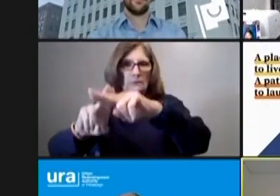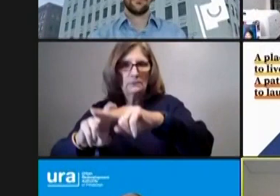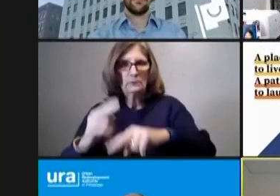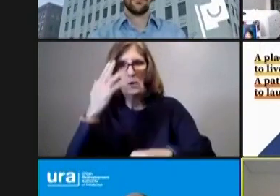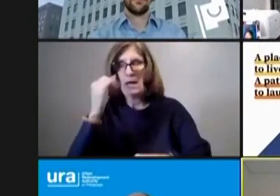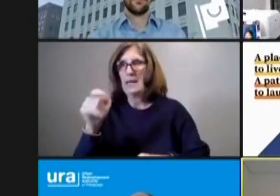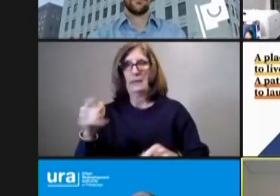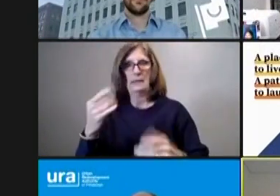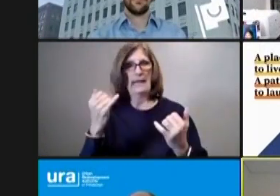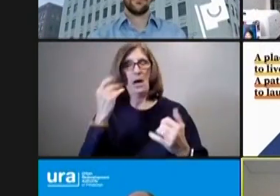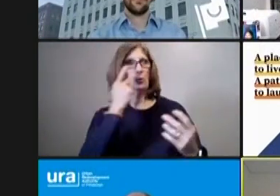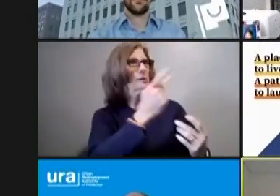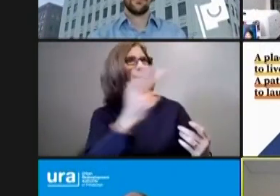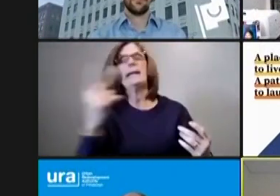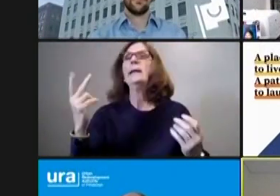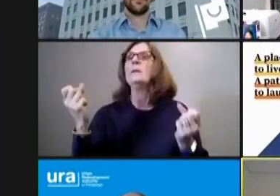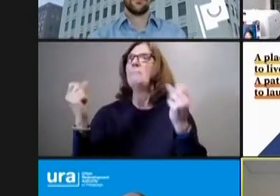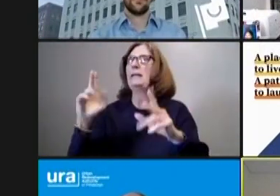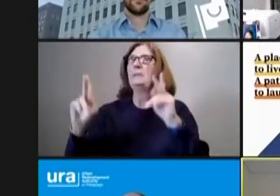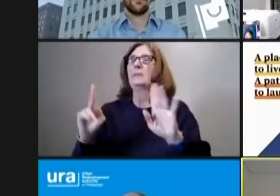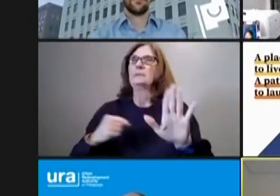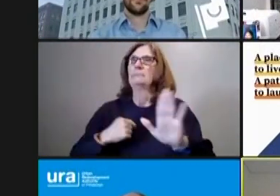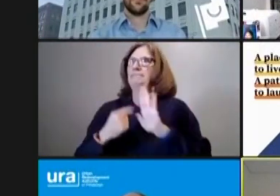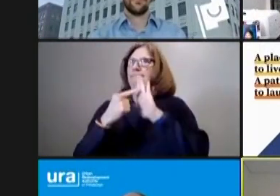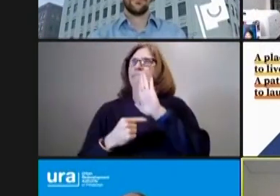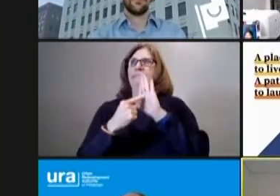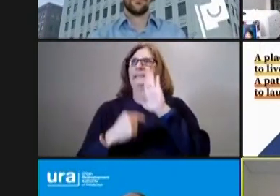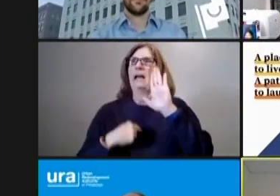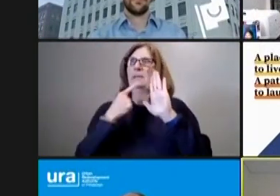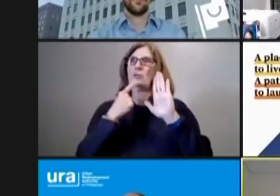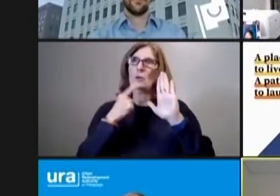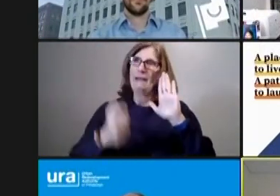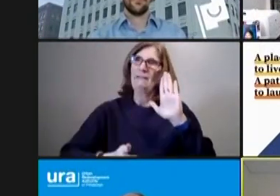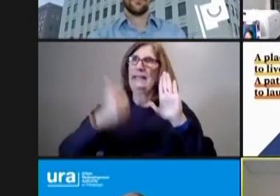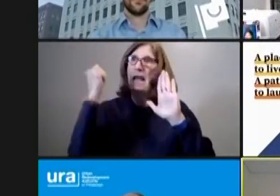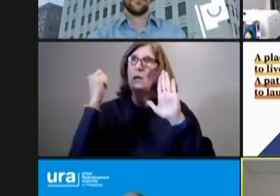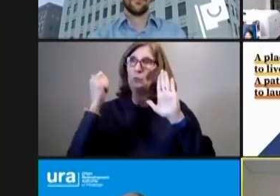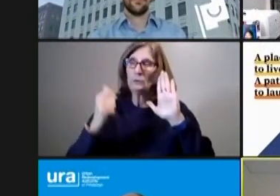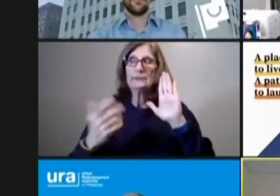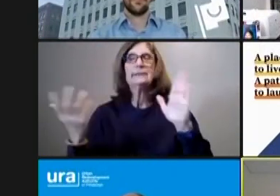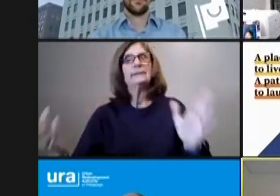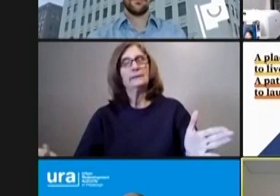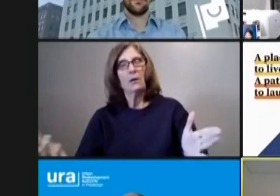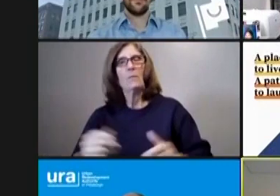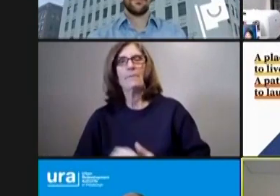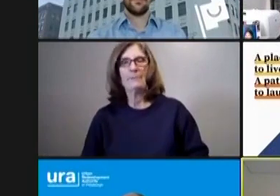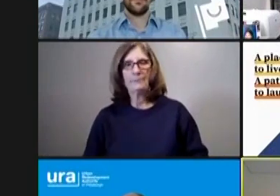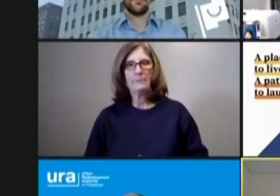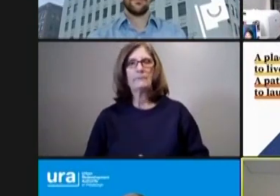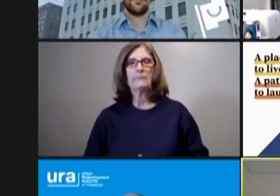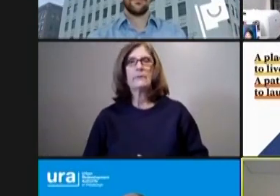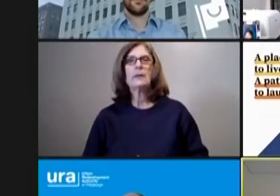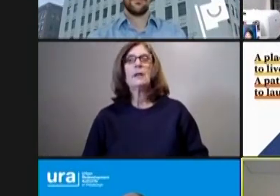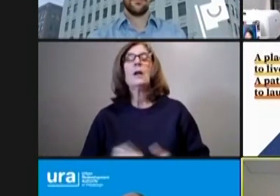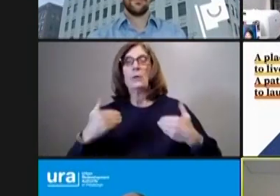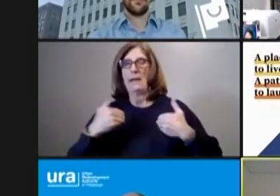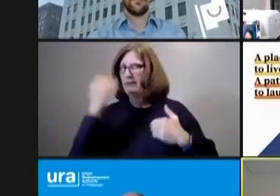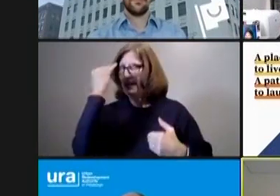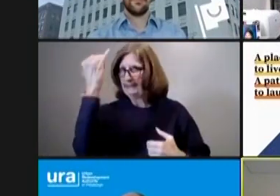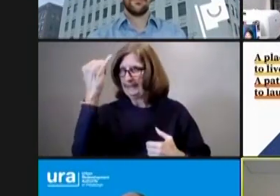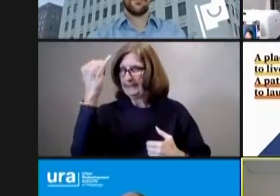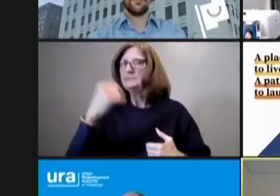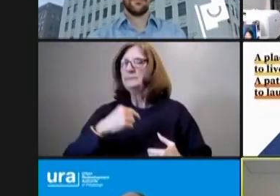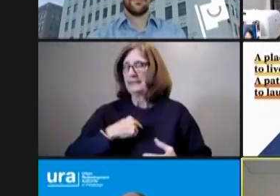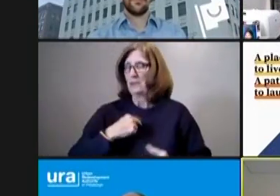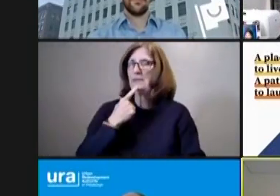seeing evictions going higher and higher each day here in Allegheny County. So our idea that we pitched the